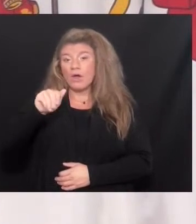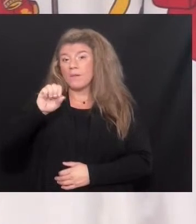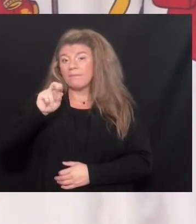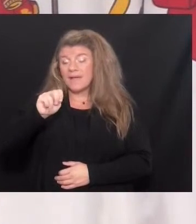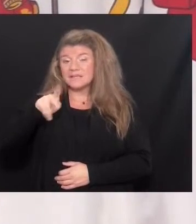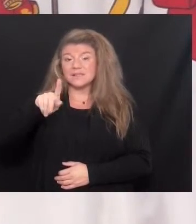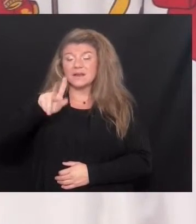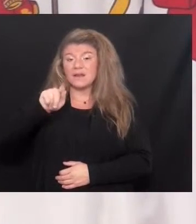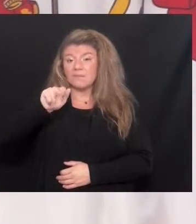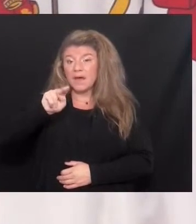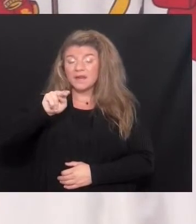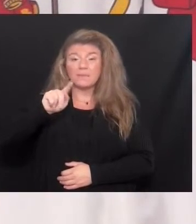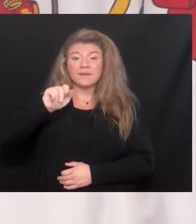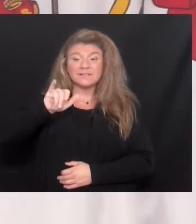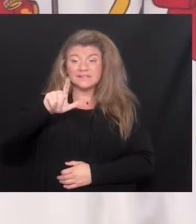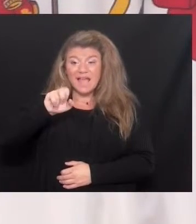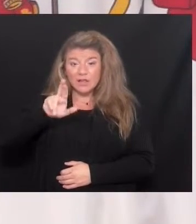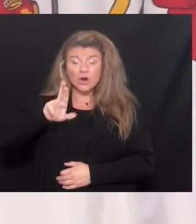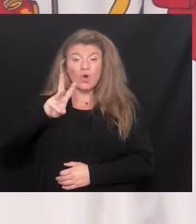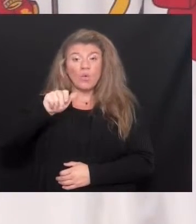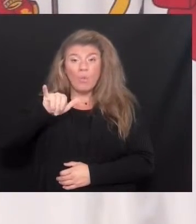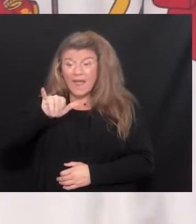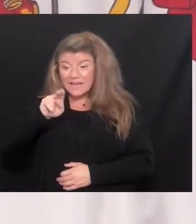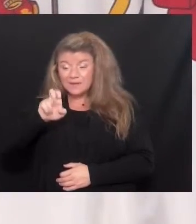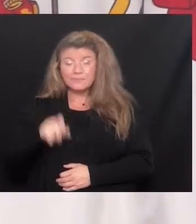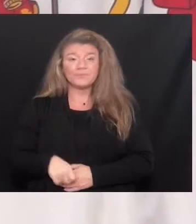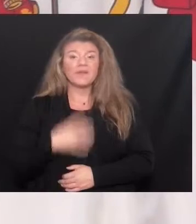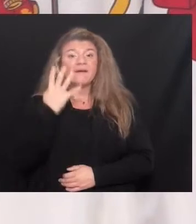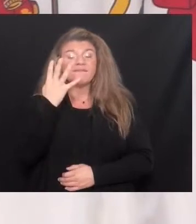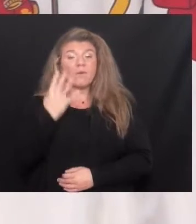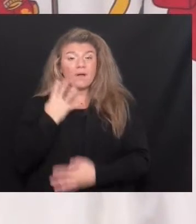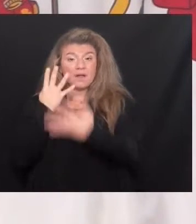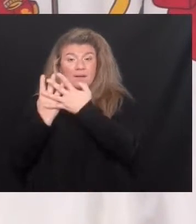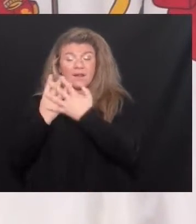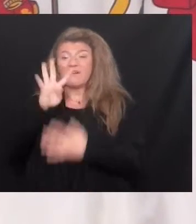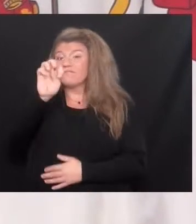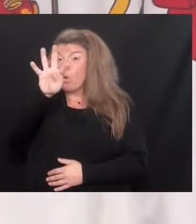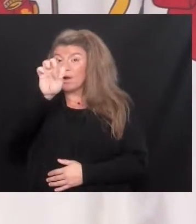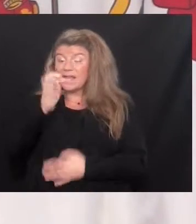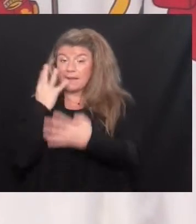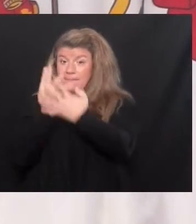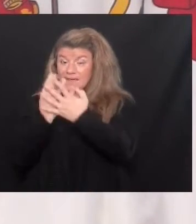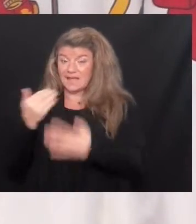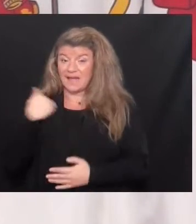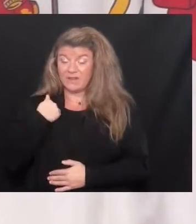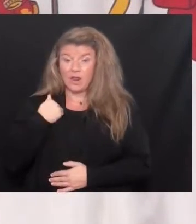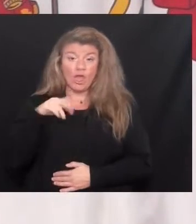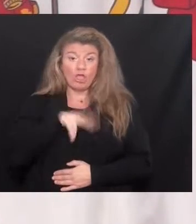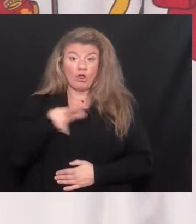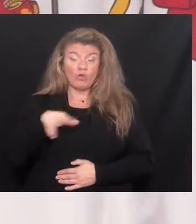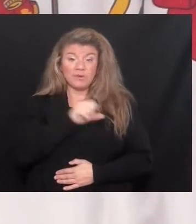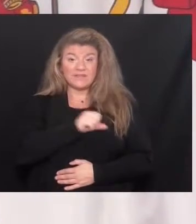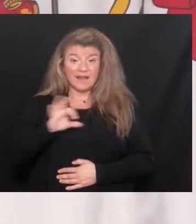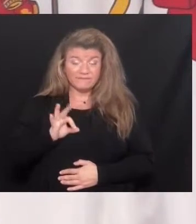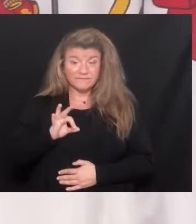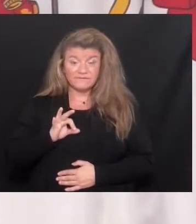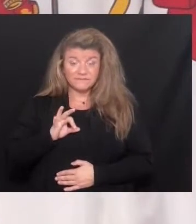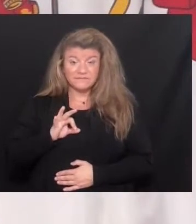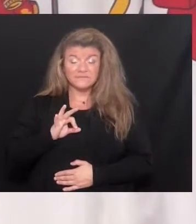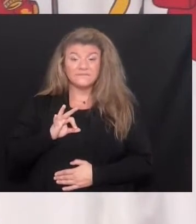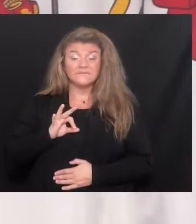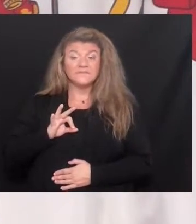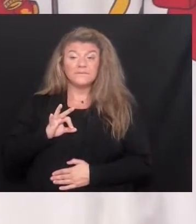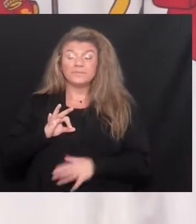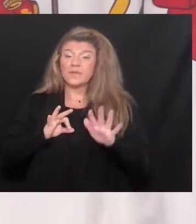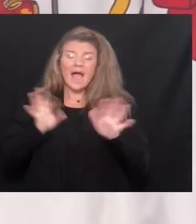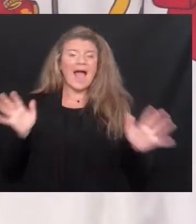and Wayne counties. We have 40 inmates that have this now. 33 staff, members have it.